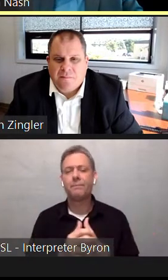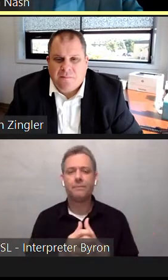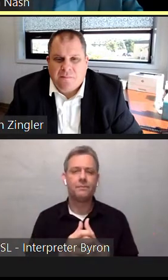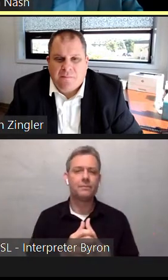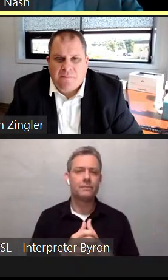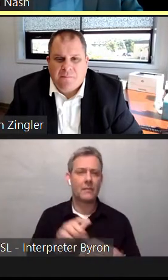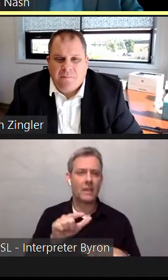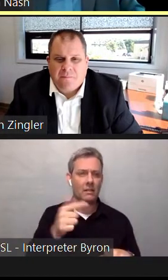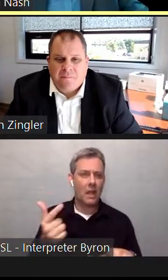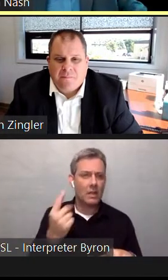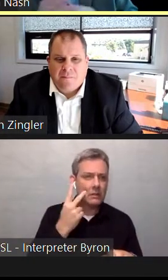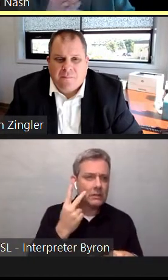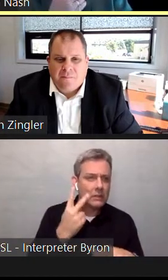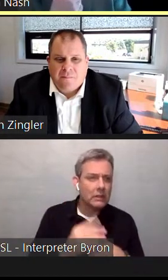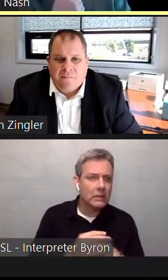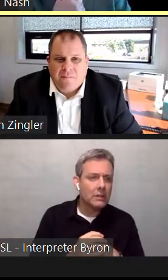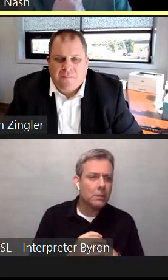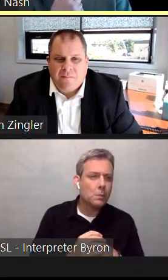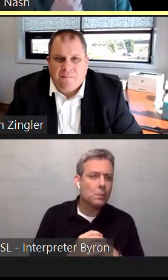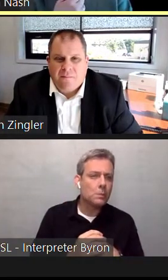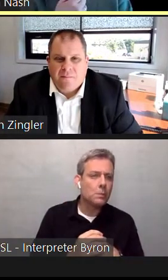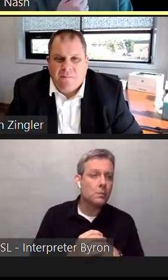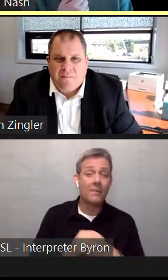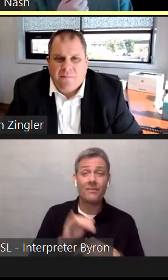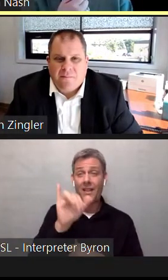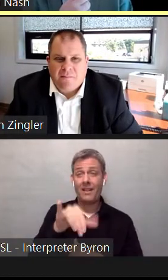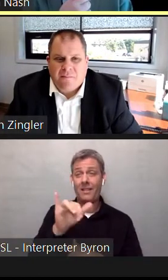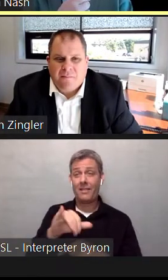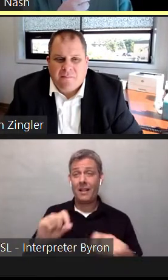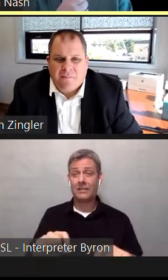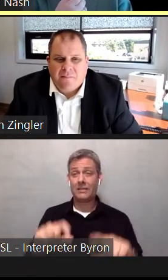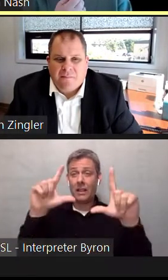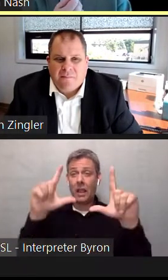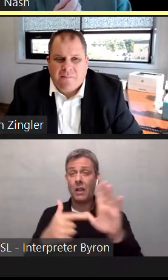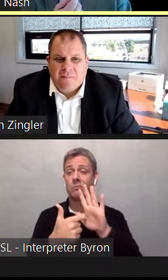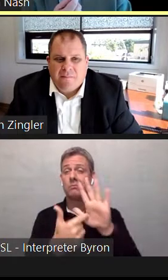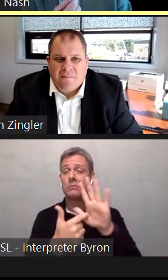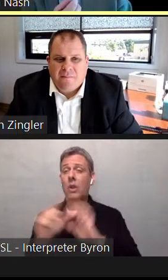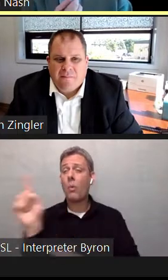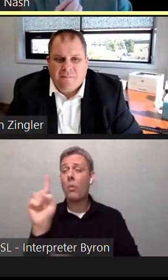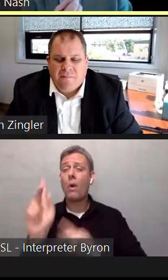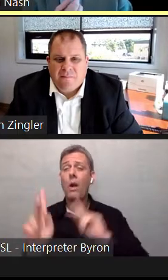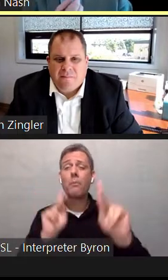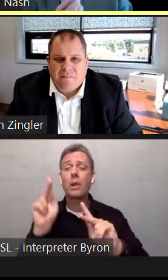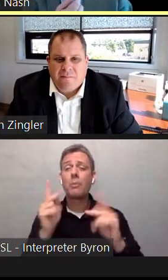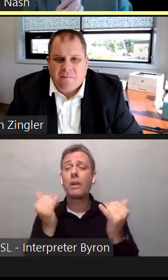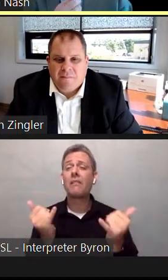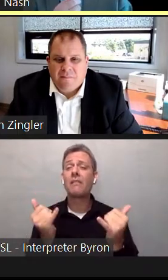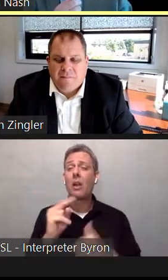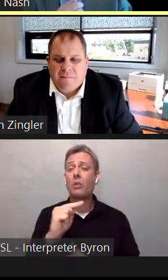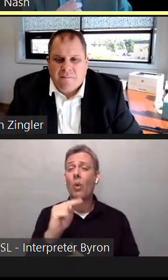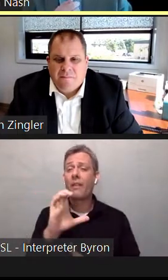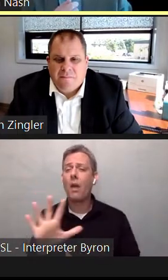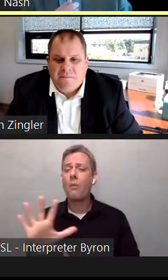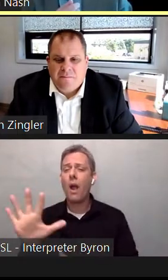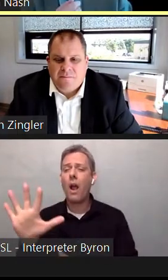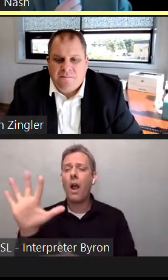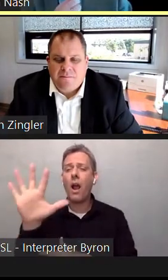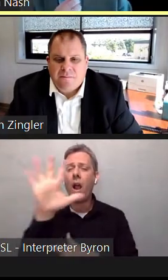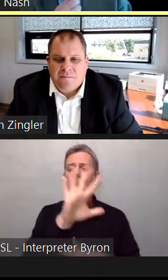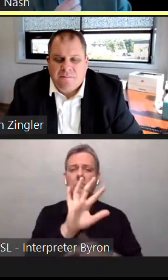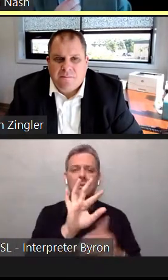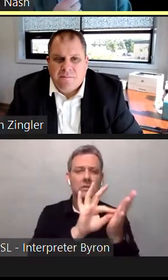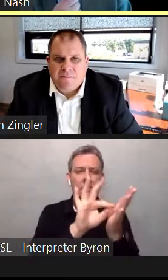slide. This slide then represents where our people are across the North Carolina that we are provided guardian